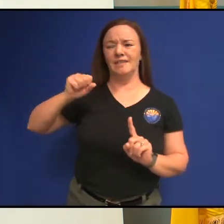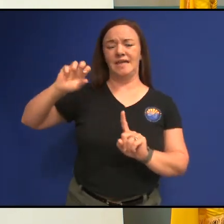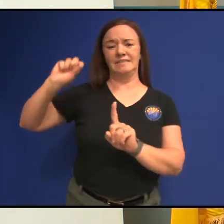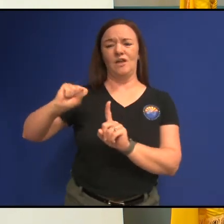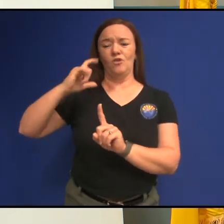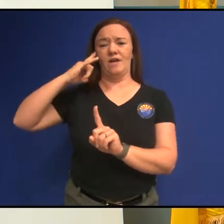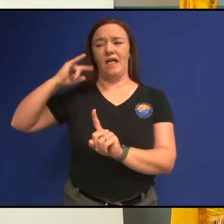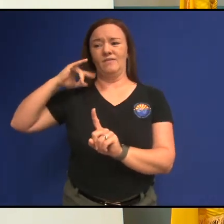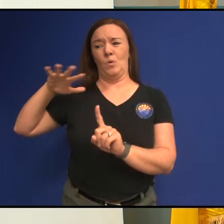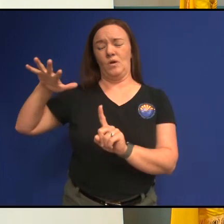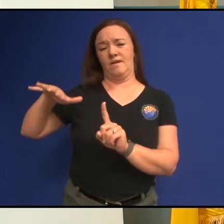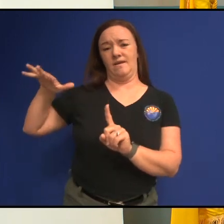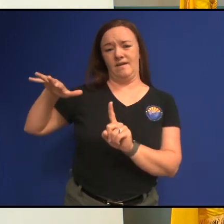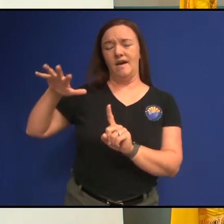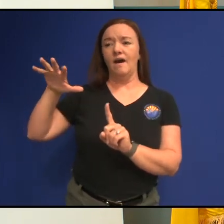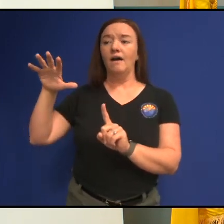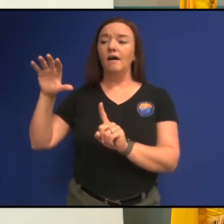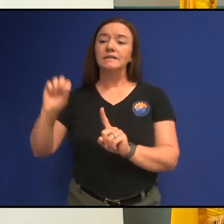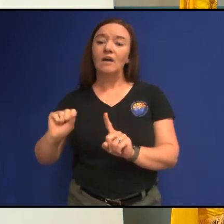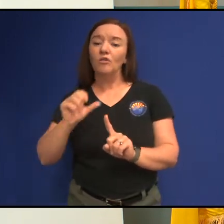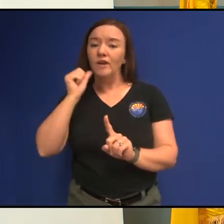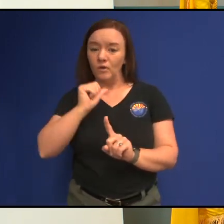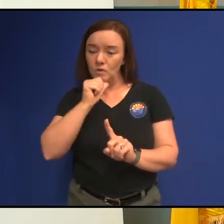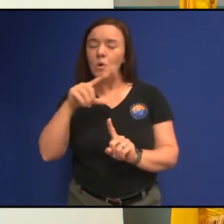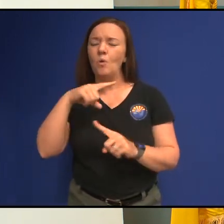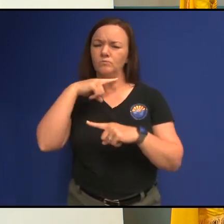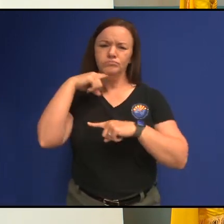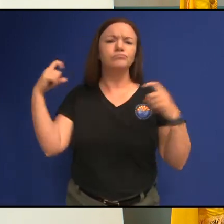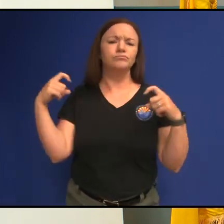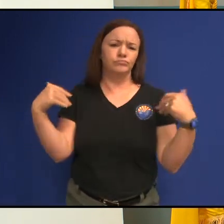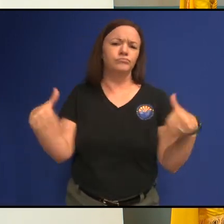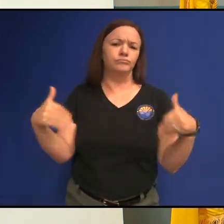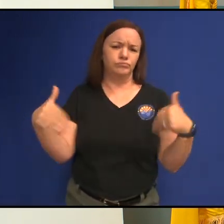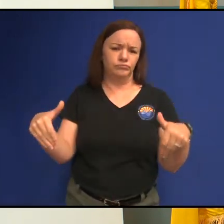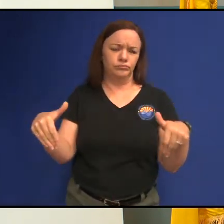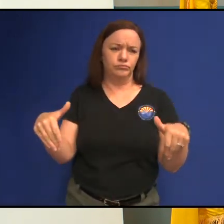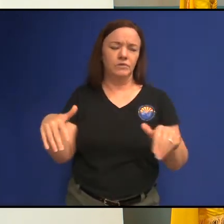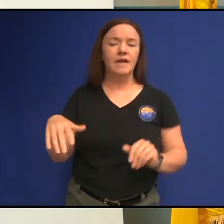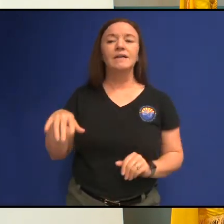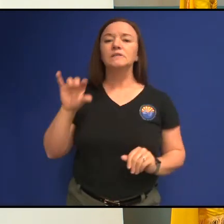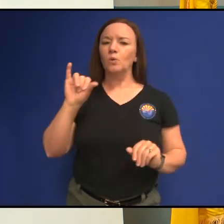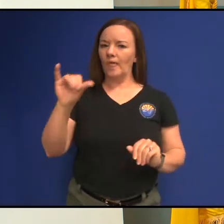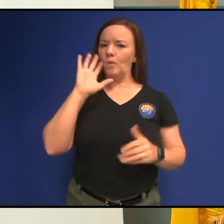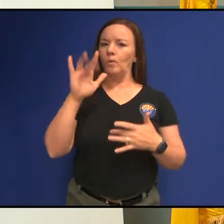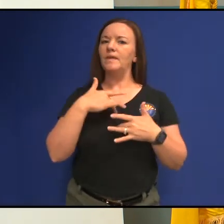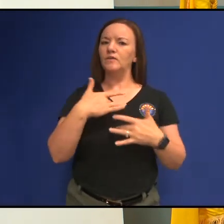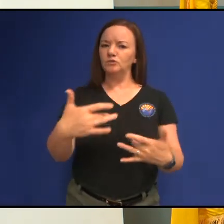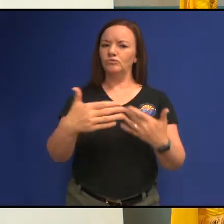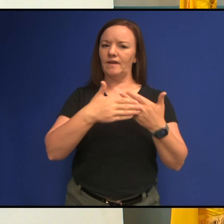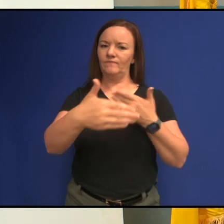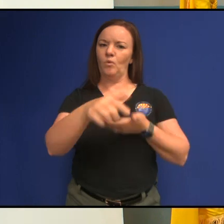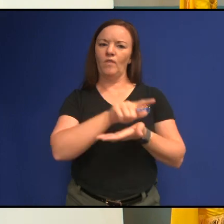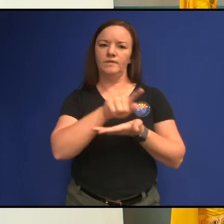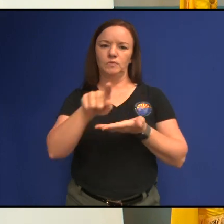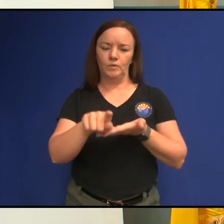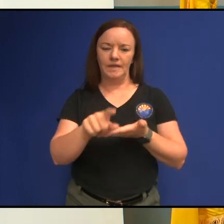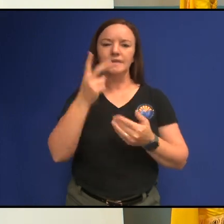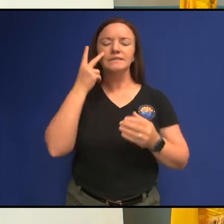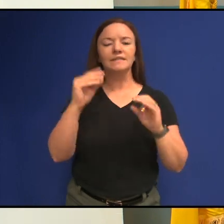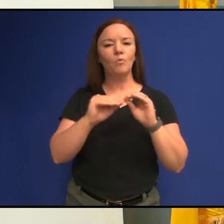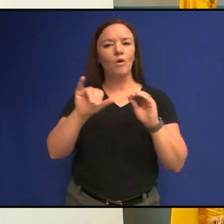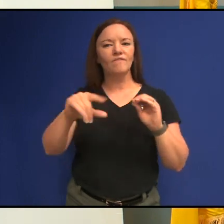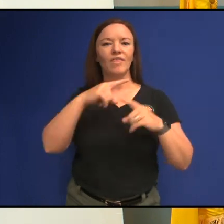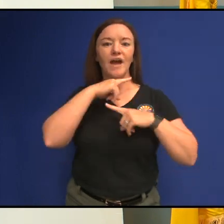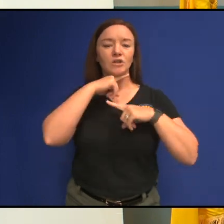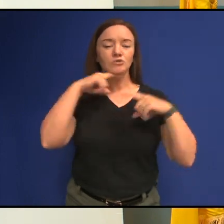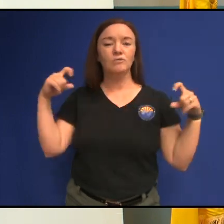California and even southern Arizona here. So that's kind of going to be the trend as we head into the week, is seeing more of this dry air